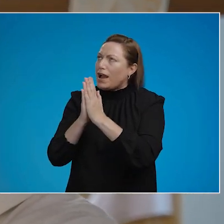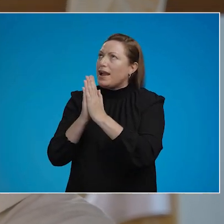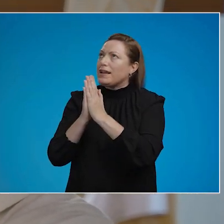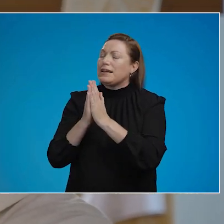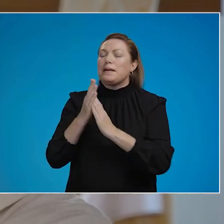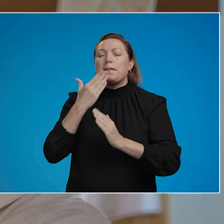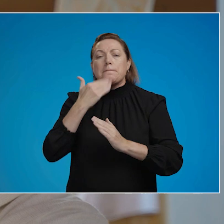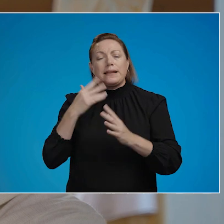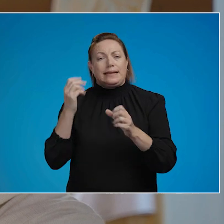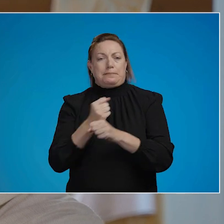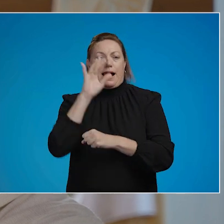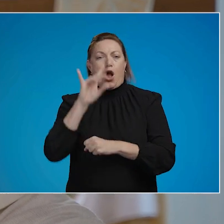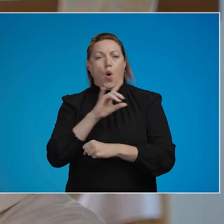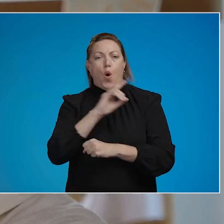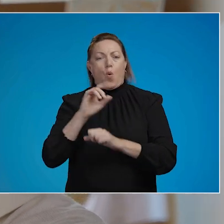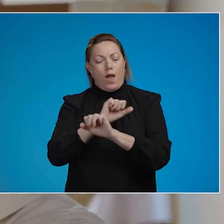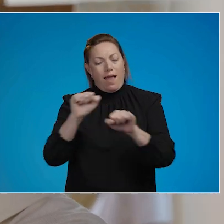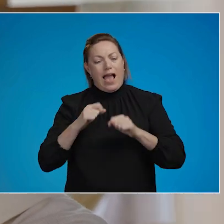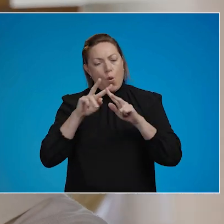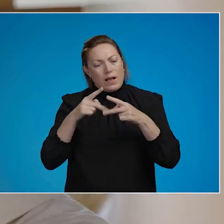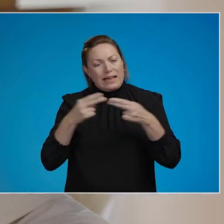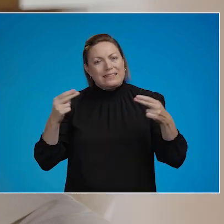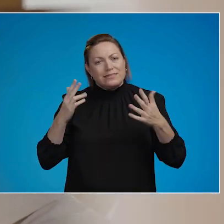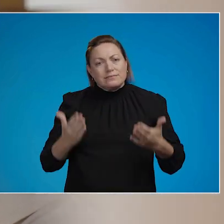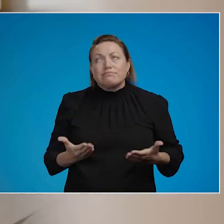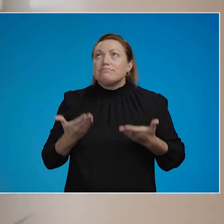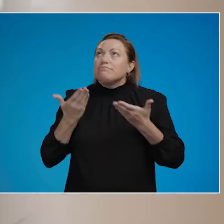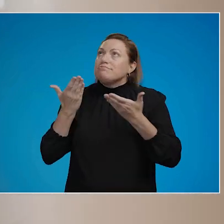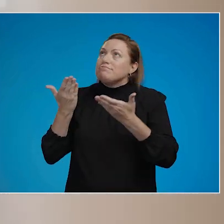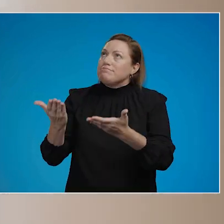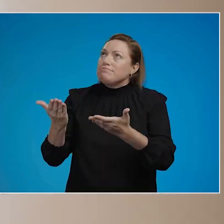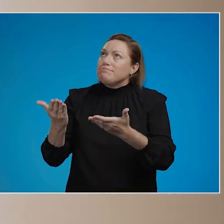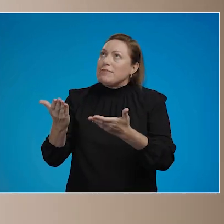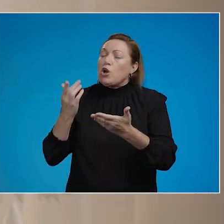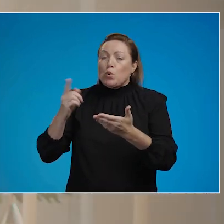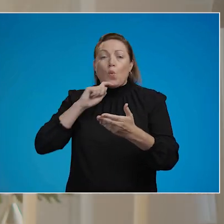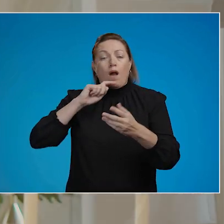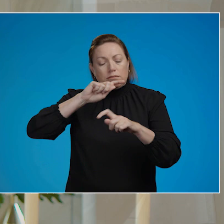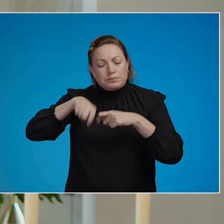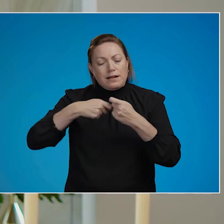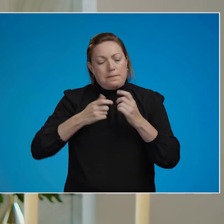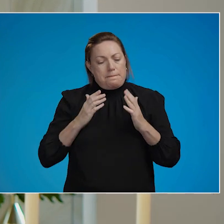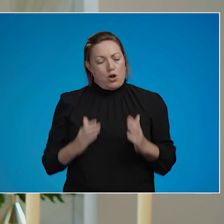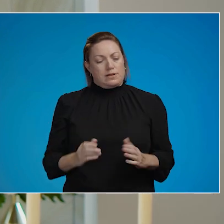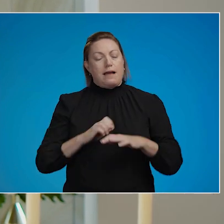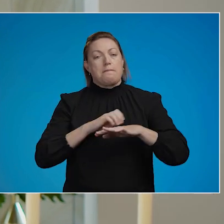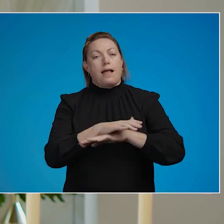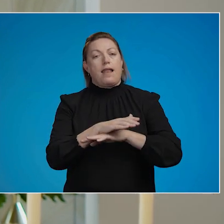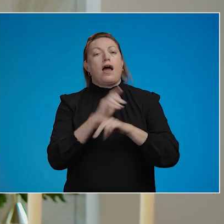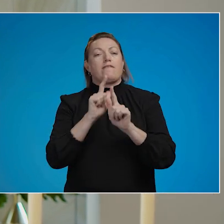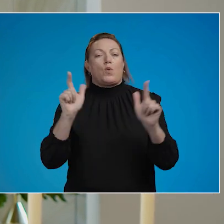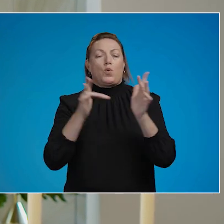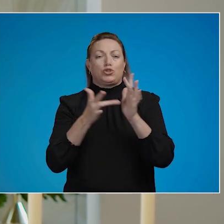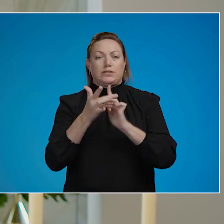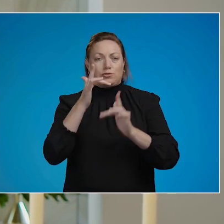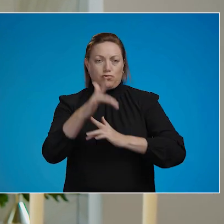same Spirit, graciously make holy these gifts we have brought to you for consecration, that they may become the body and blood of your Son, our Lord